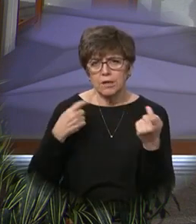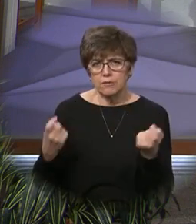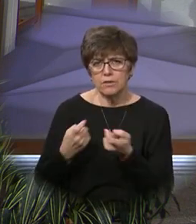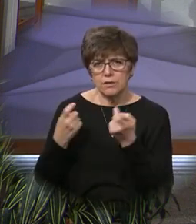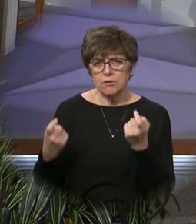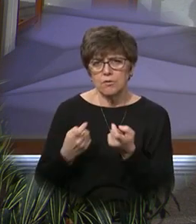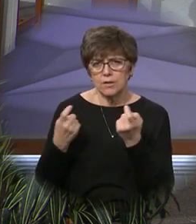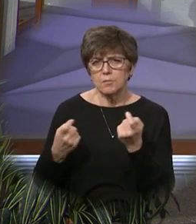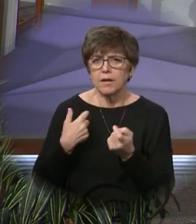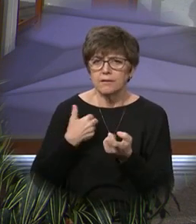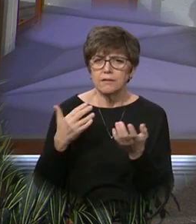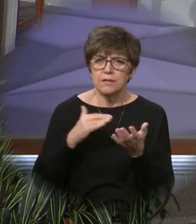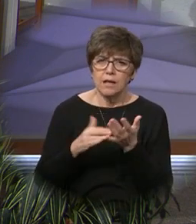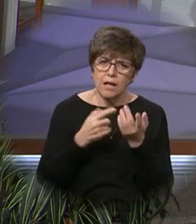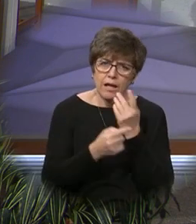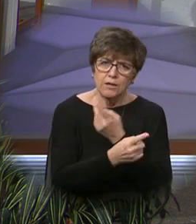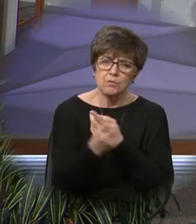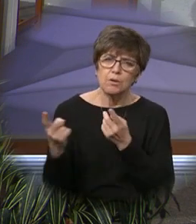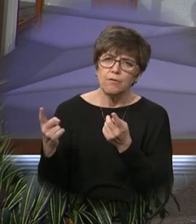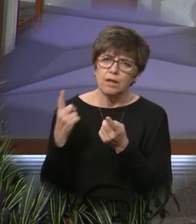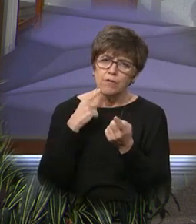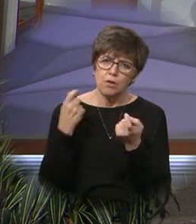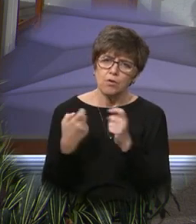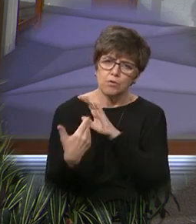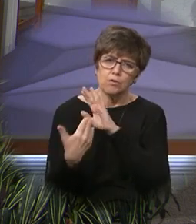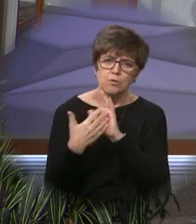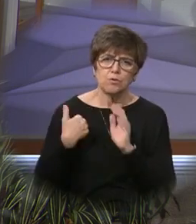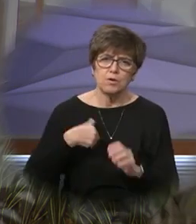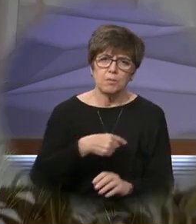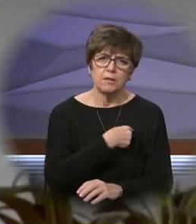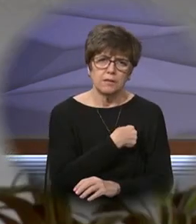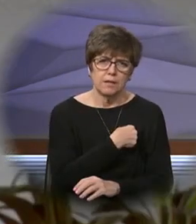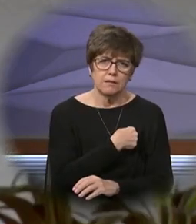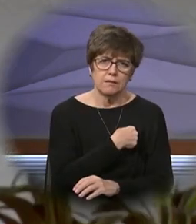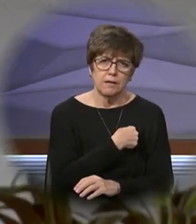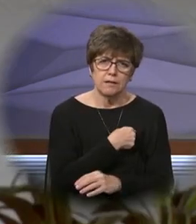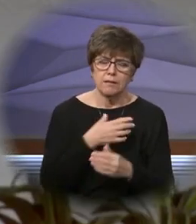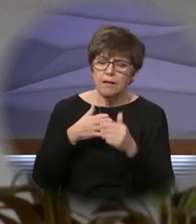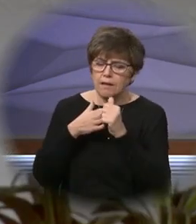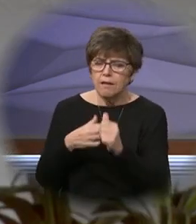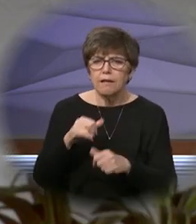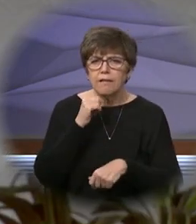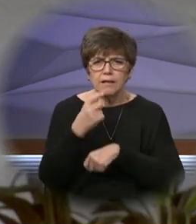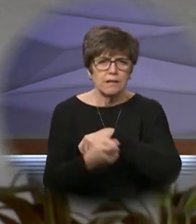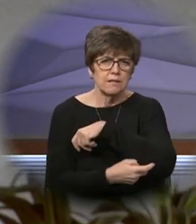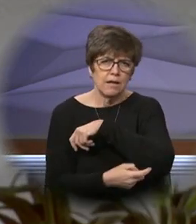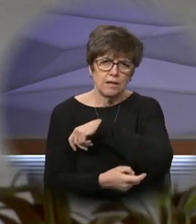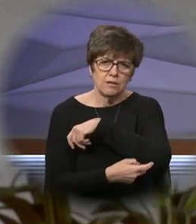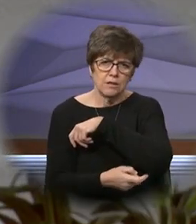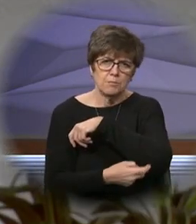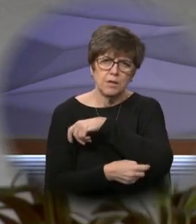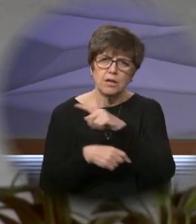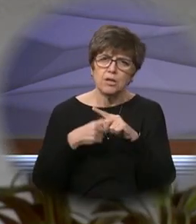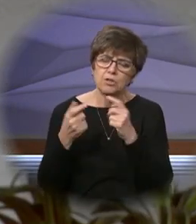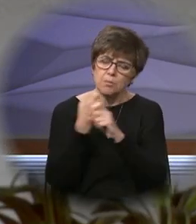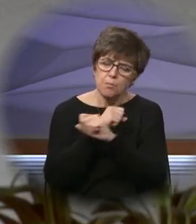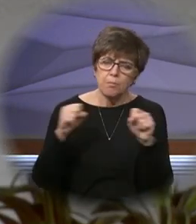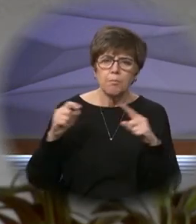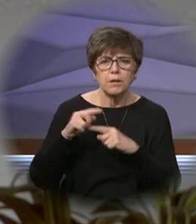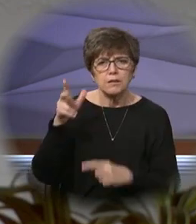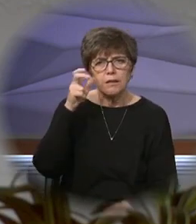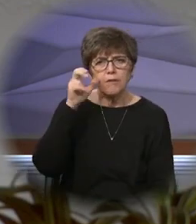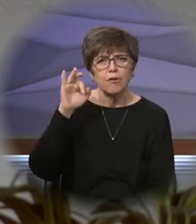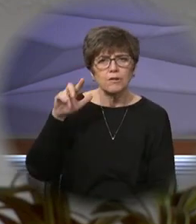and forgive us our trespasses, as we forgive those who trespass against us. And lead us not into